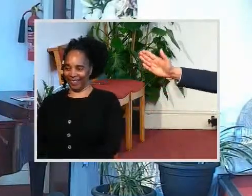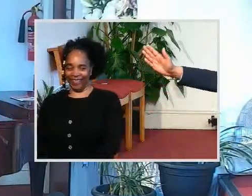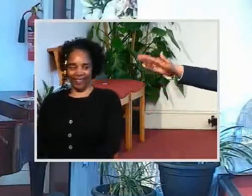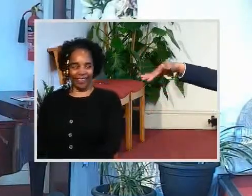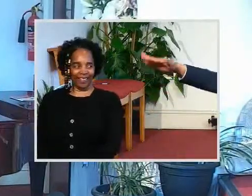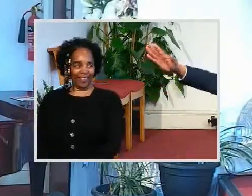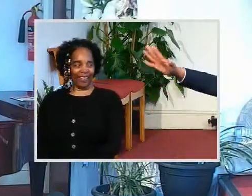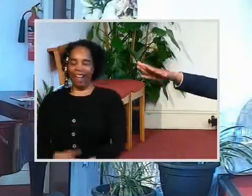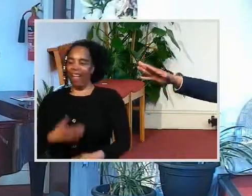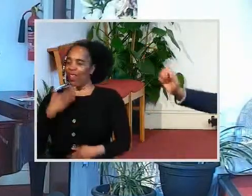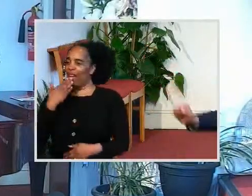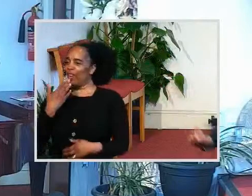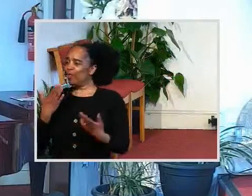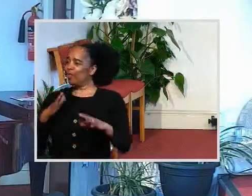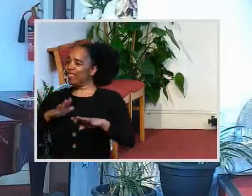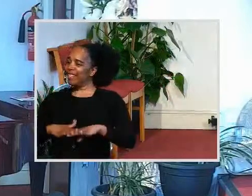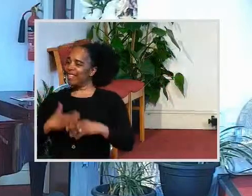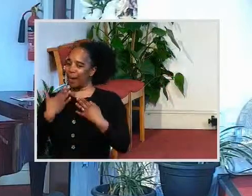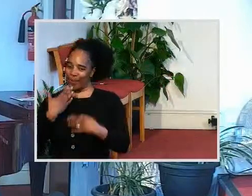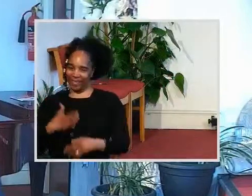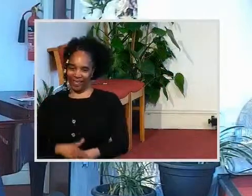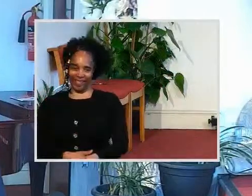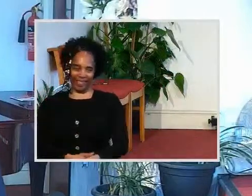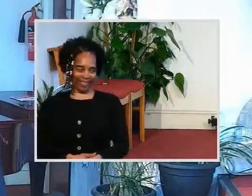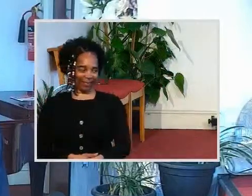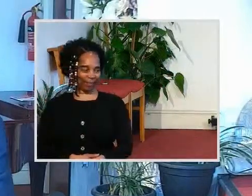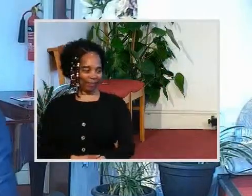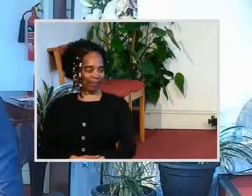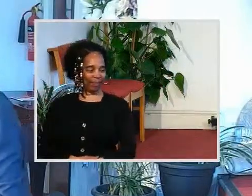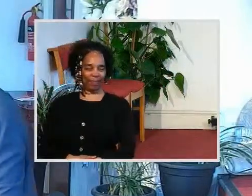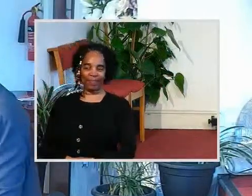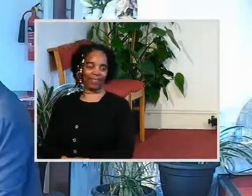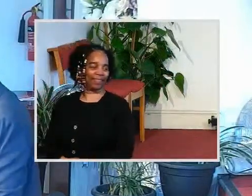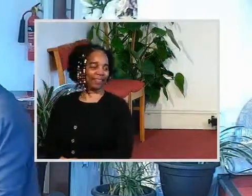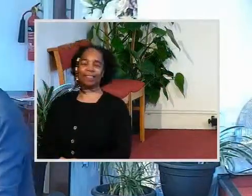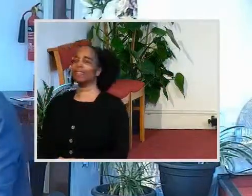Okay, thank you very much. You can have a seat now.